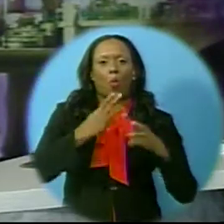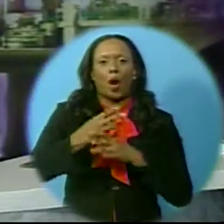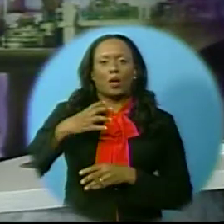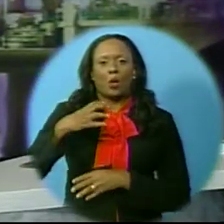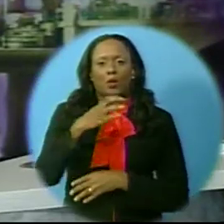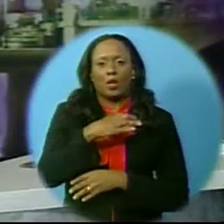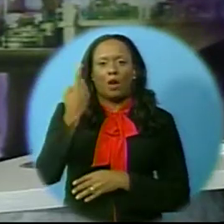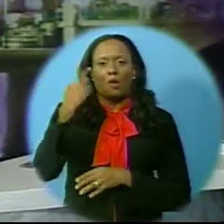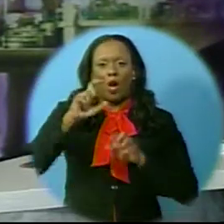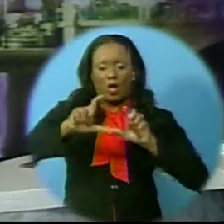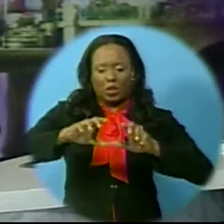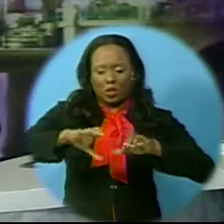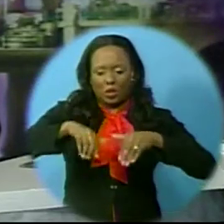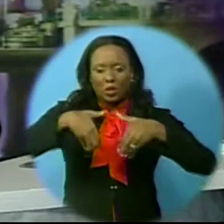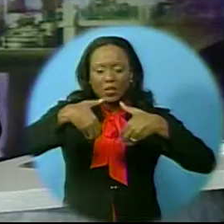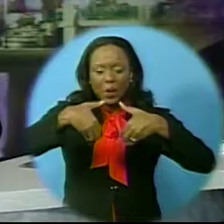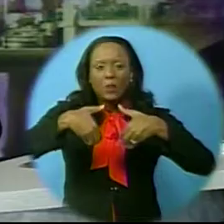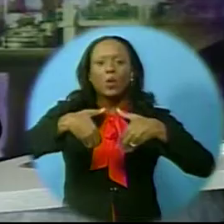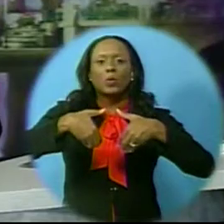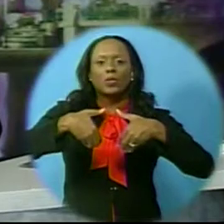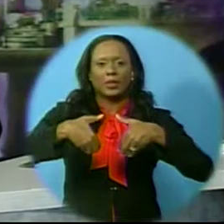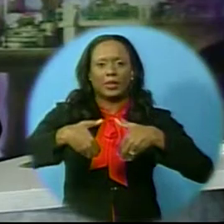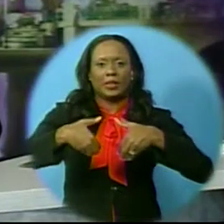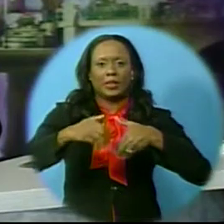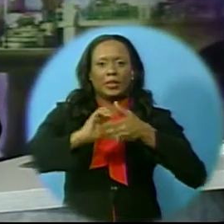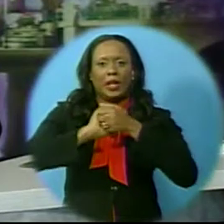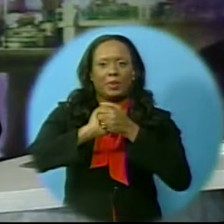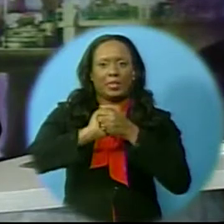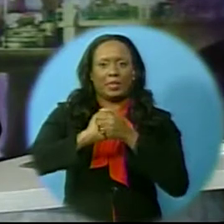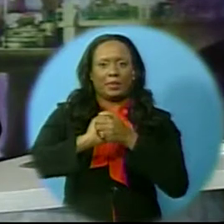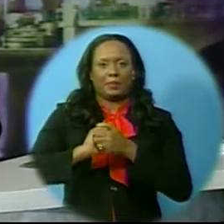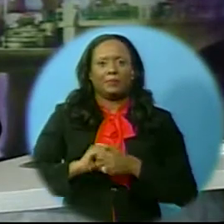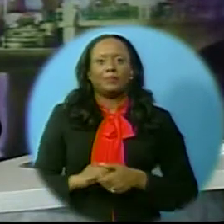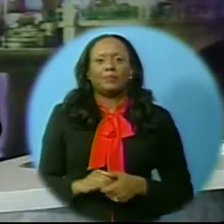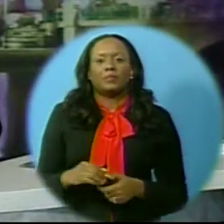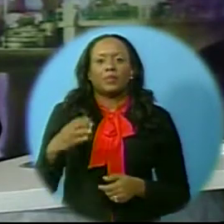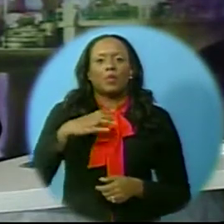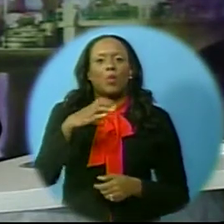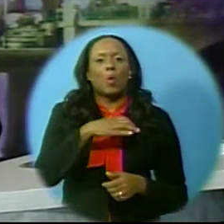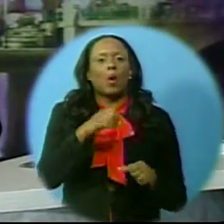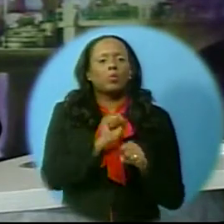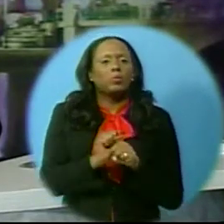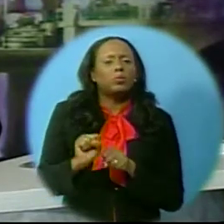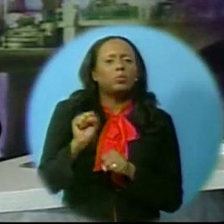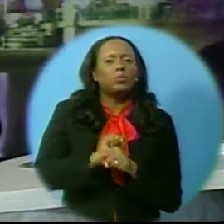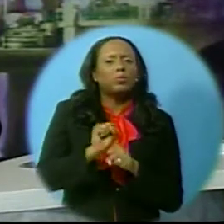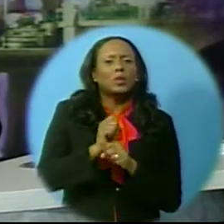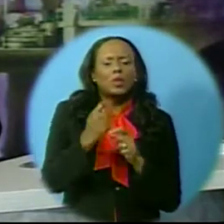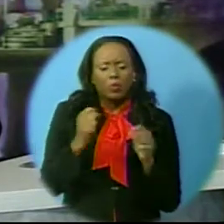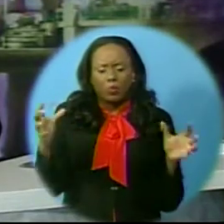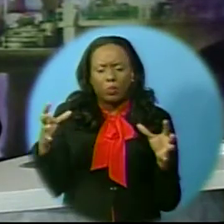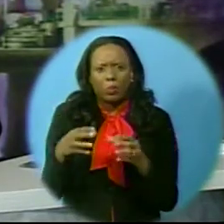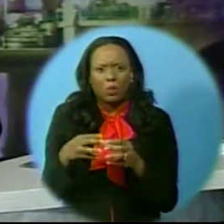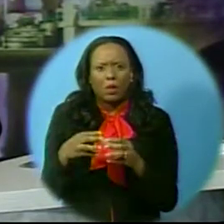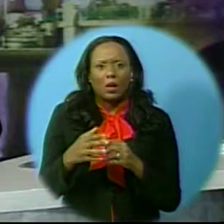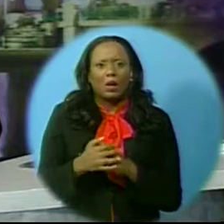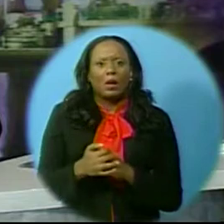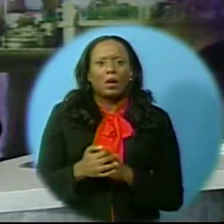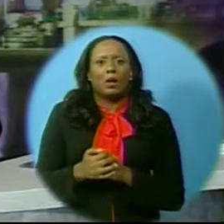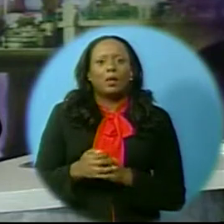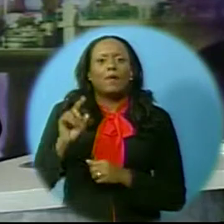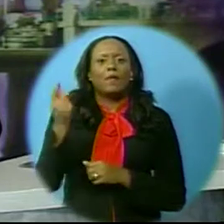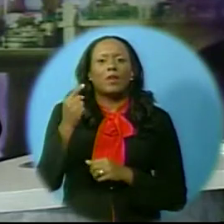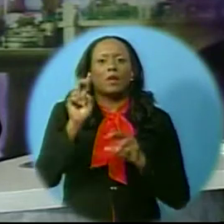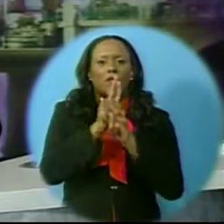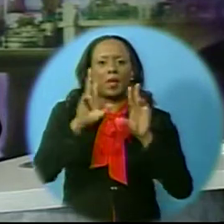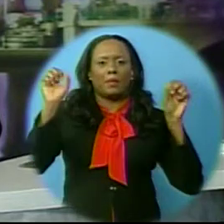Federation 16th World Championships. The organizing committee has been hard at work getting things together. Gregory Blayman, the first